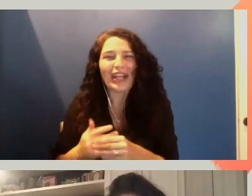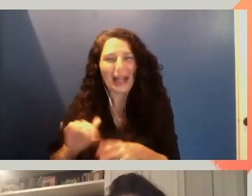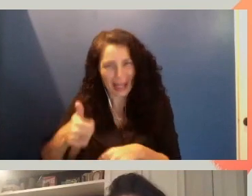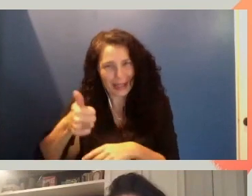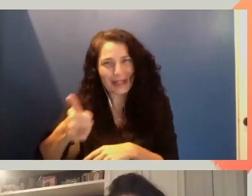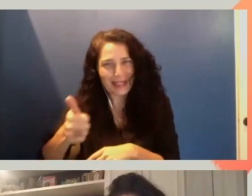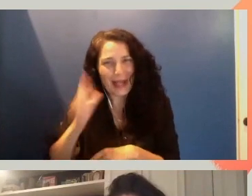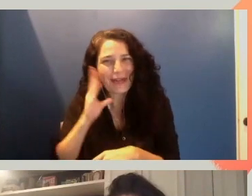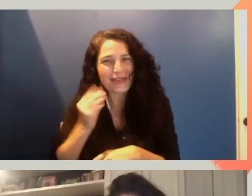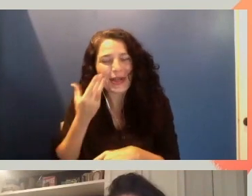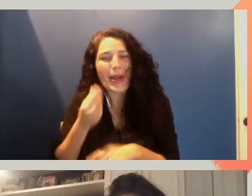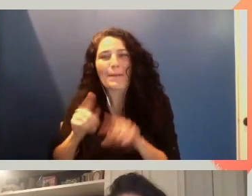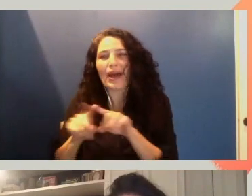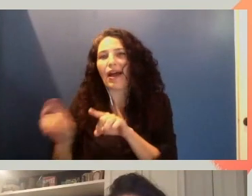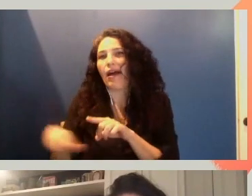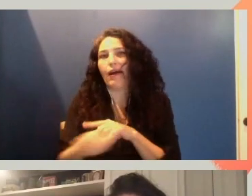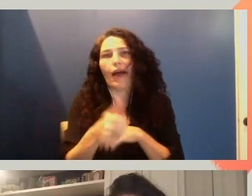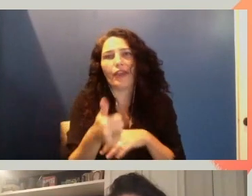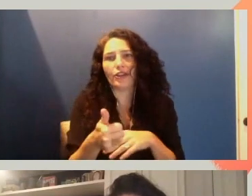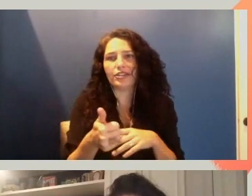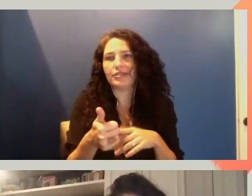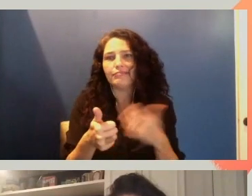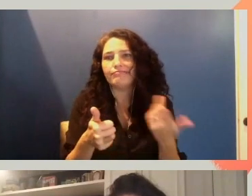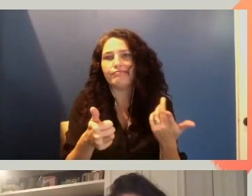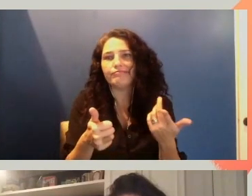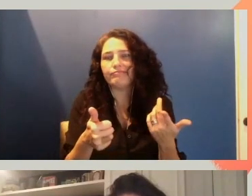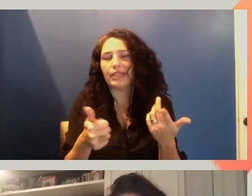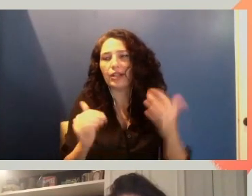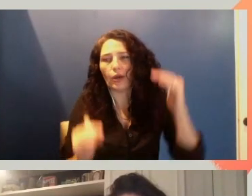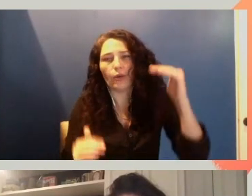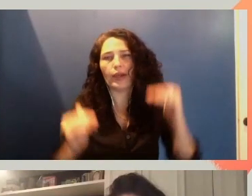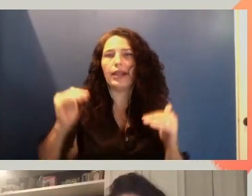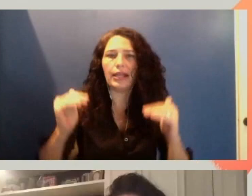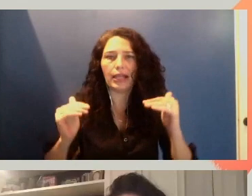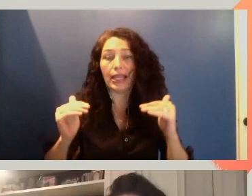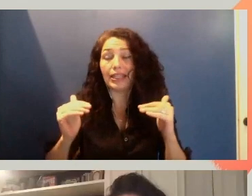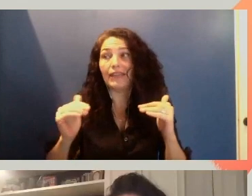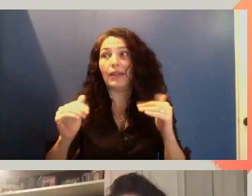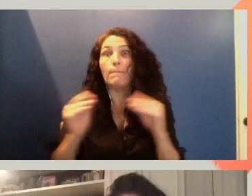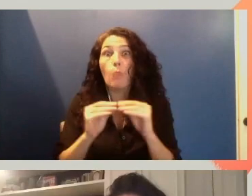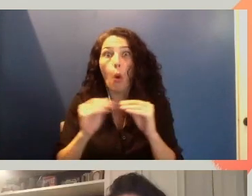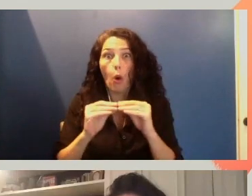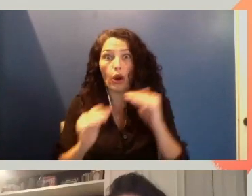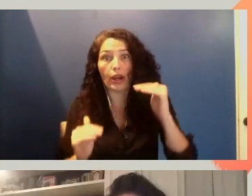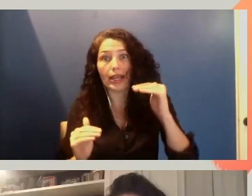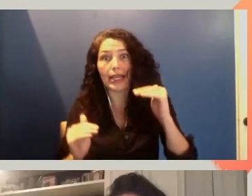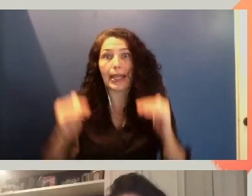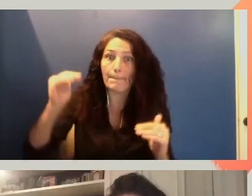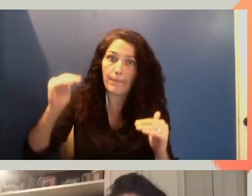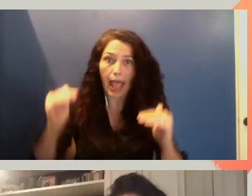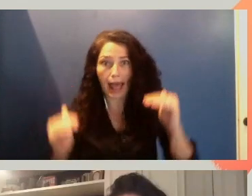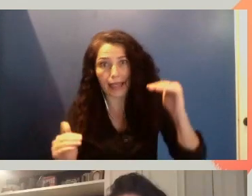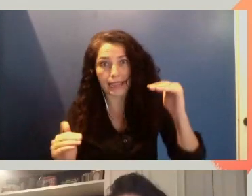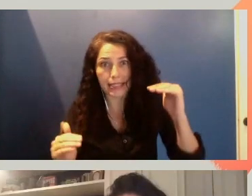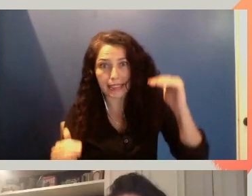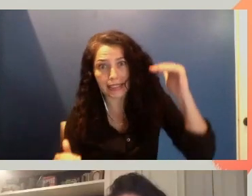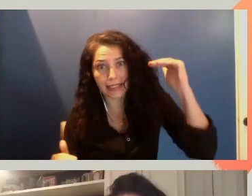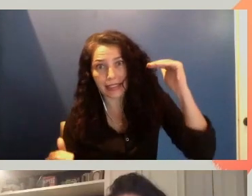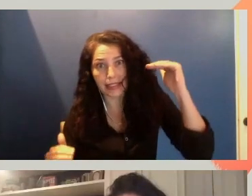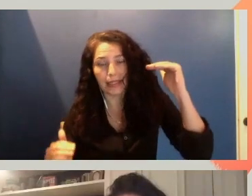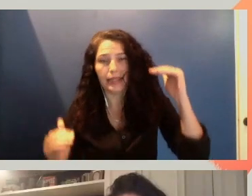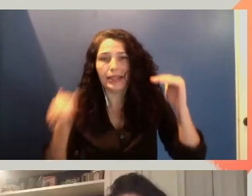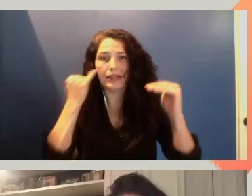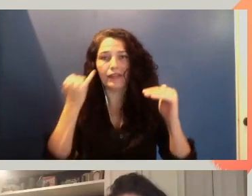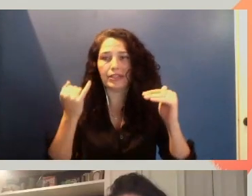let alone the, like, you know, greater disparity of imbalance of power when it's more emerging or